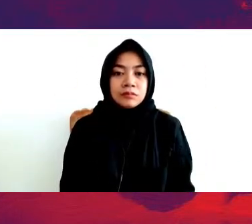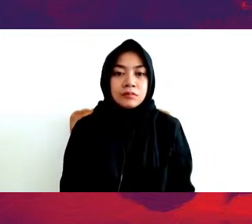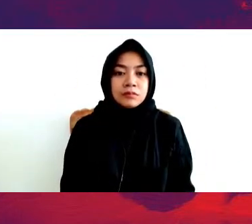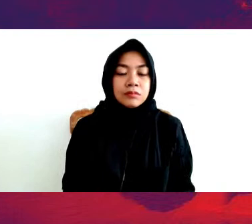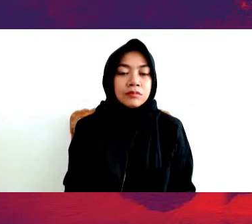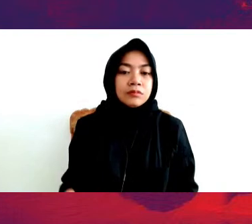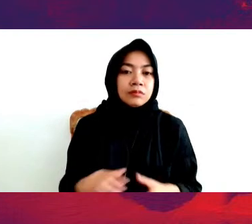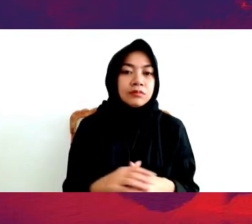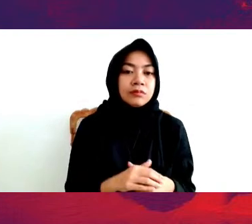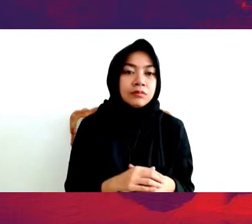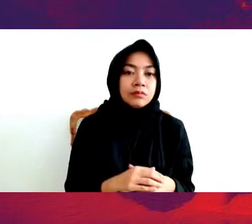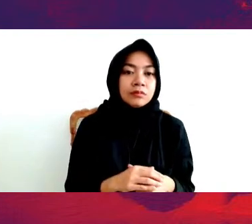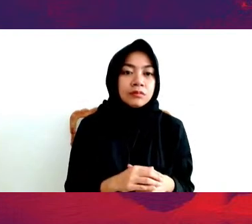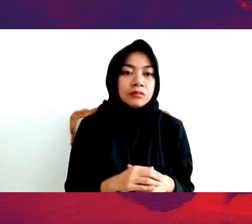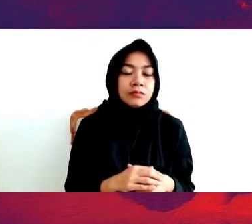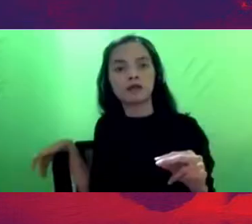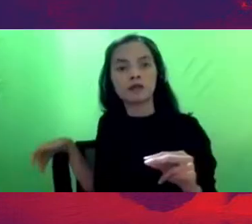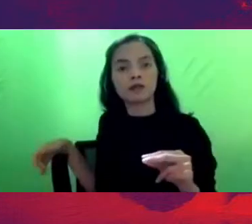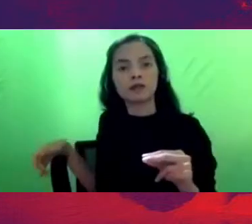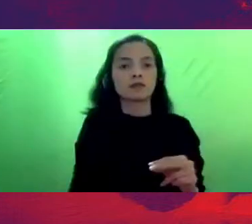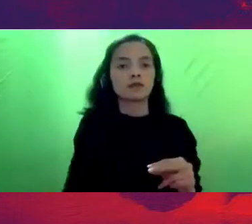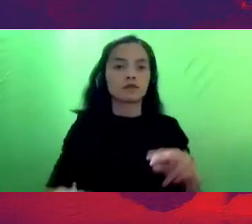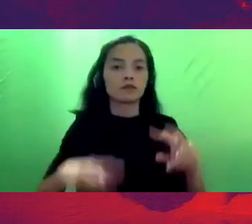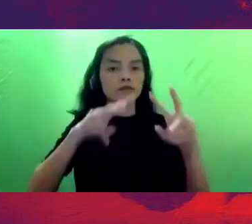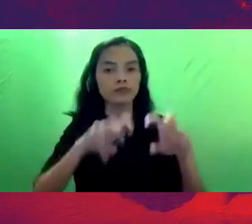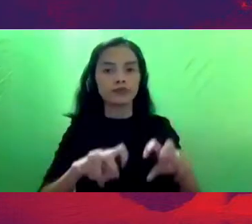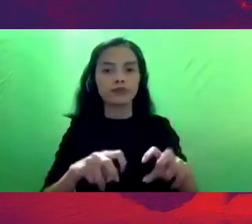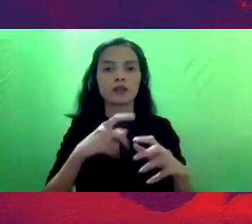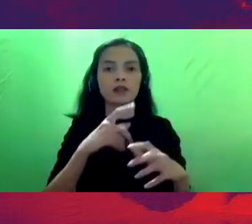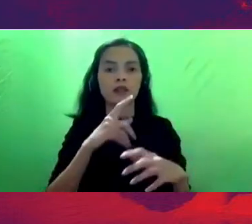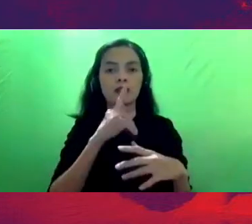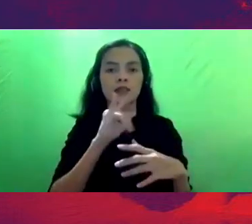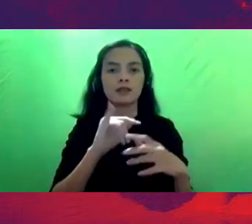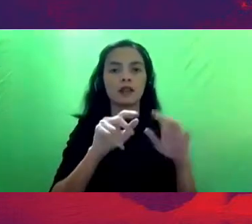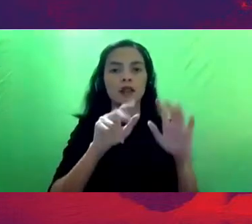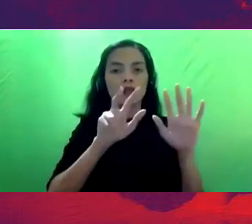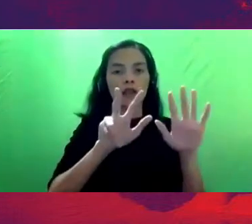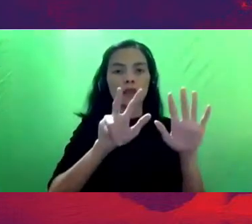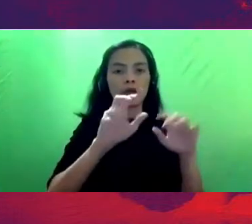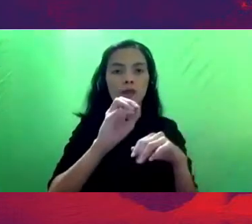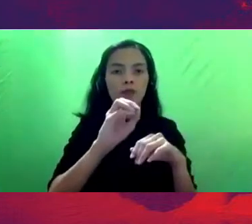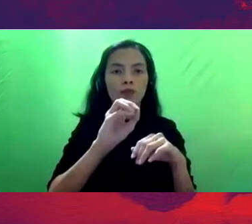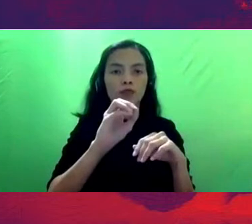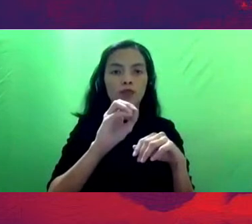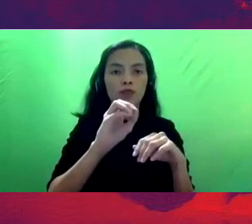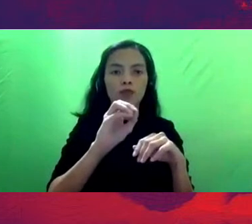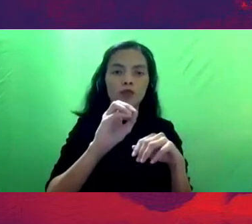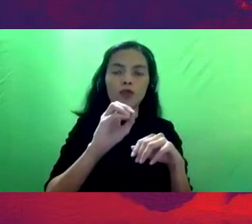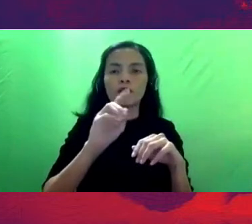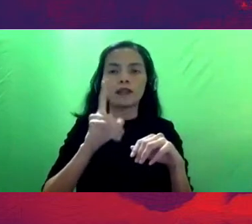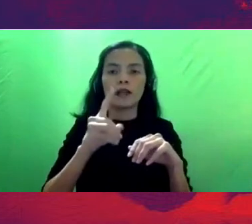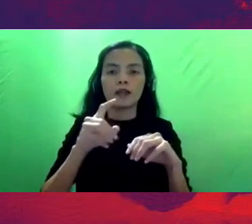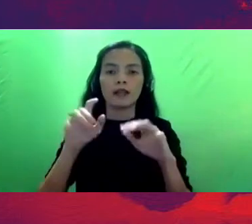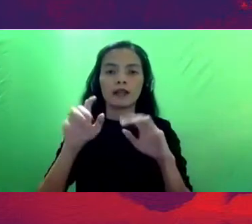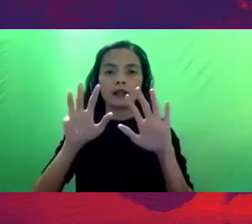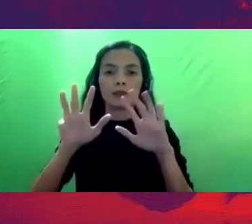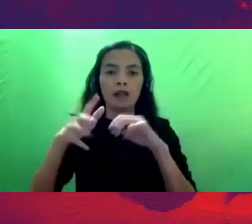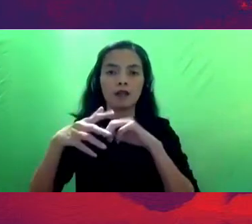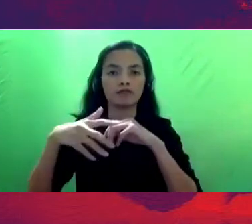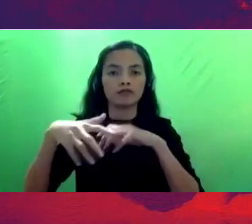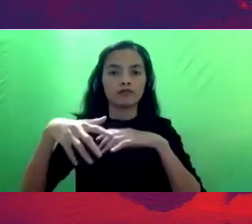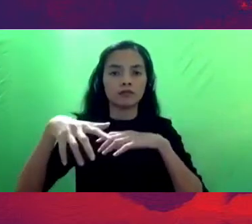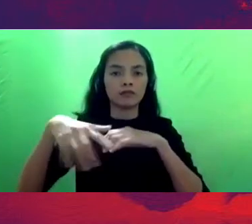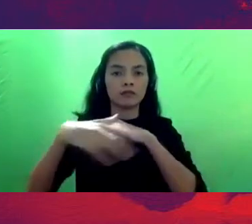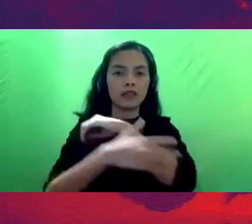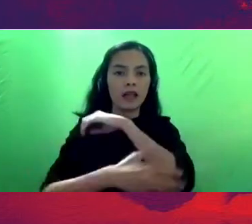So we also studied part of the poverty trends for 80 of the 109 countries. And here I would like to highlight